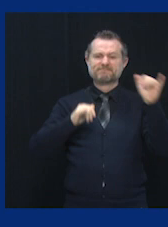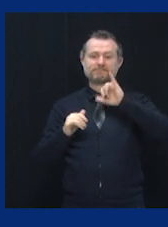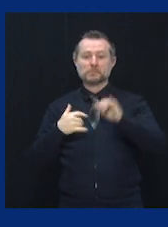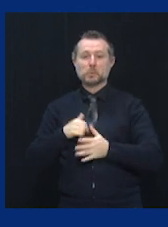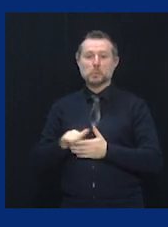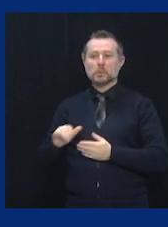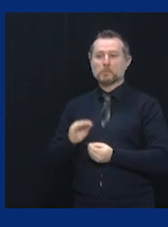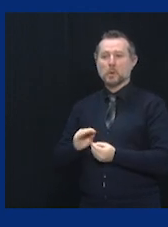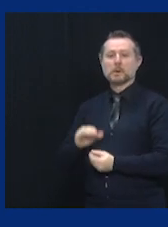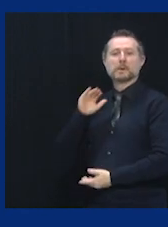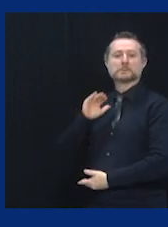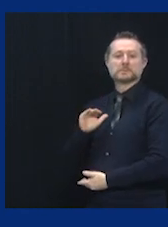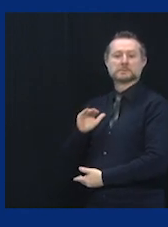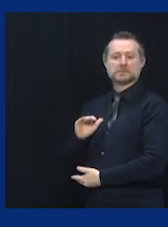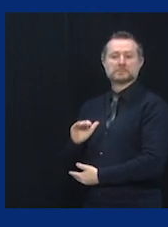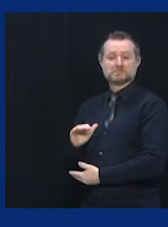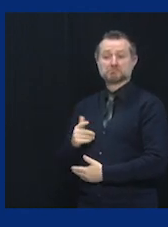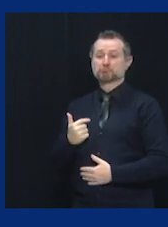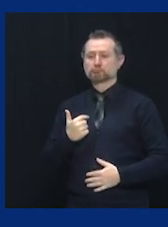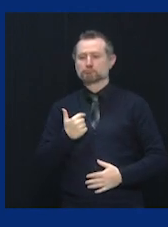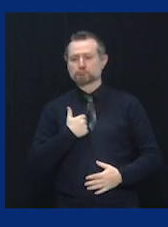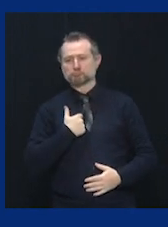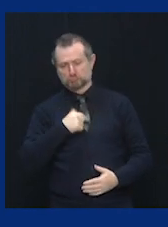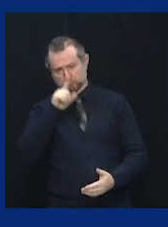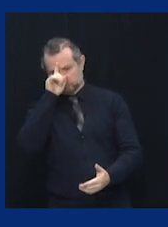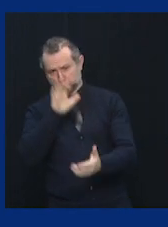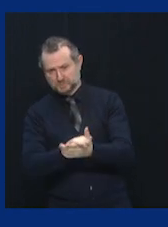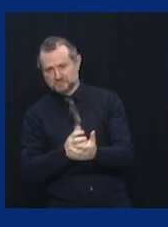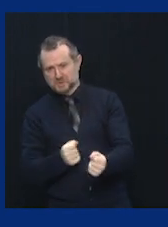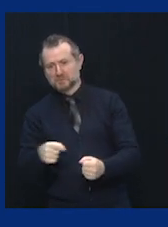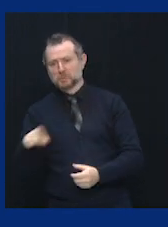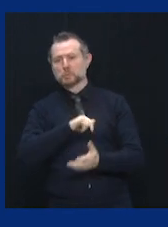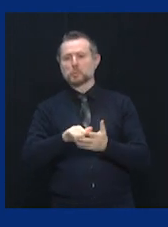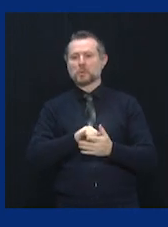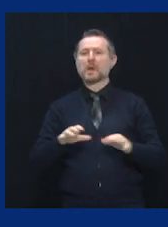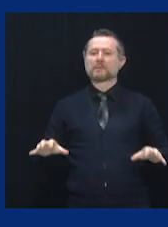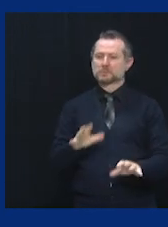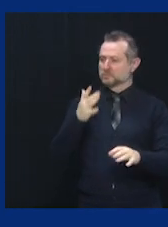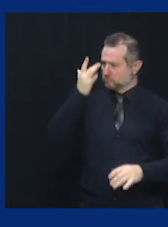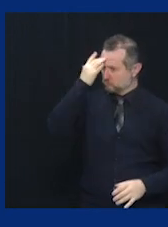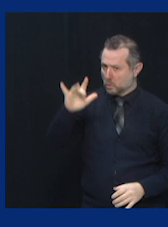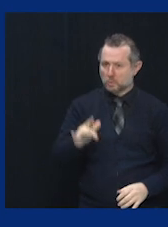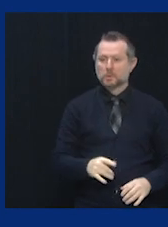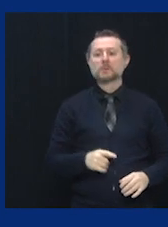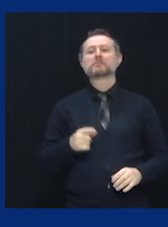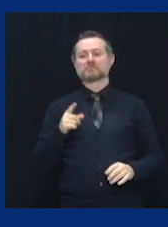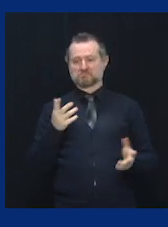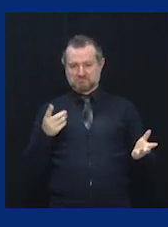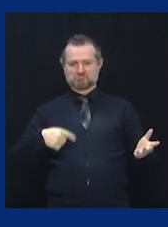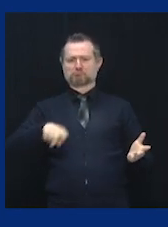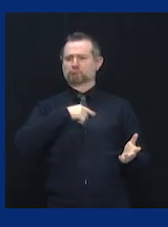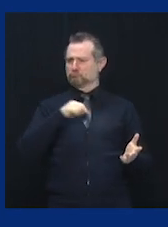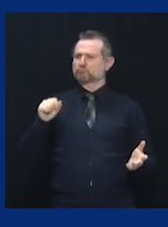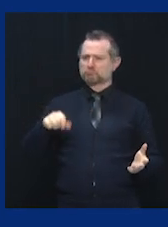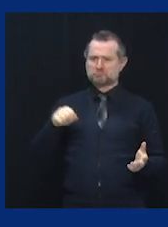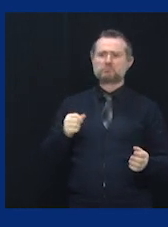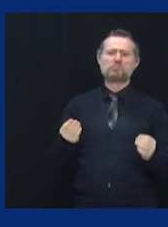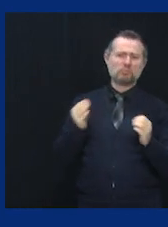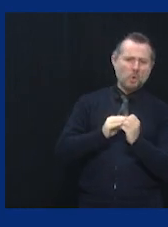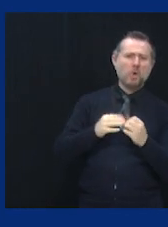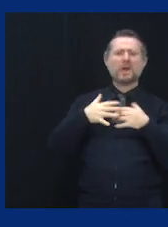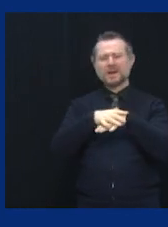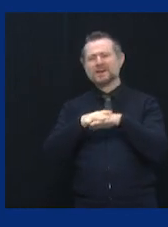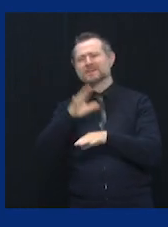believe New Yorkers were smart about it. The increased activity was going to raise the rate, but I think they